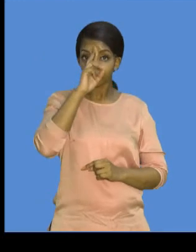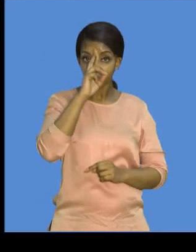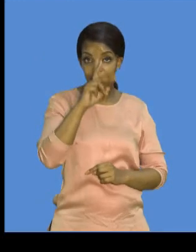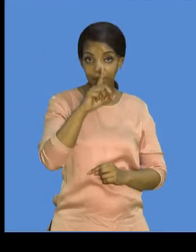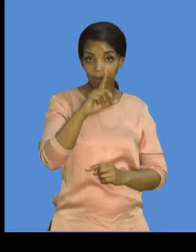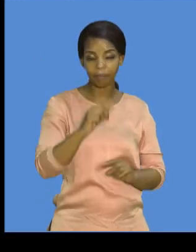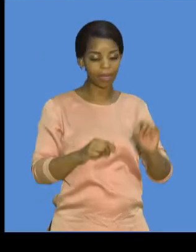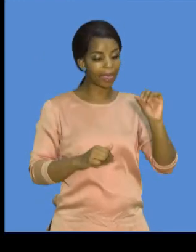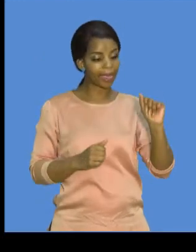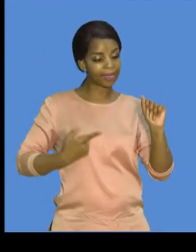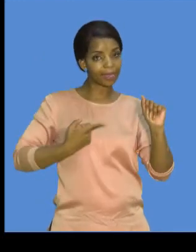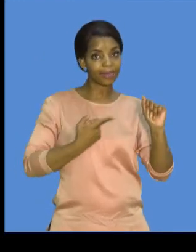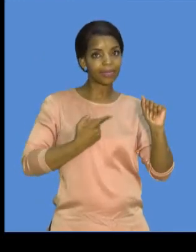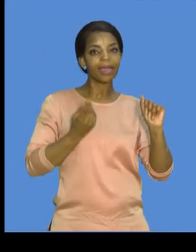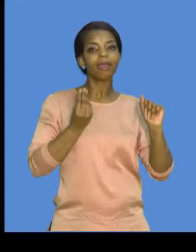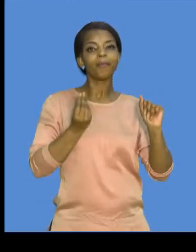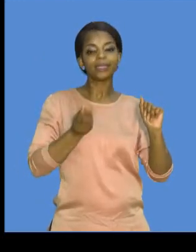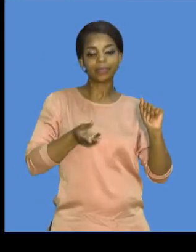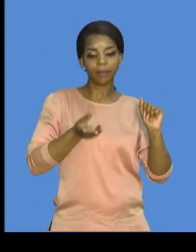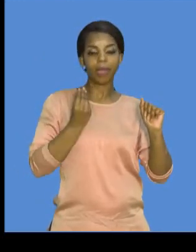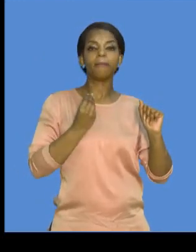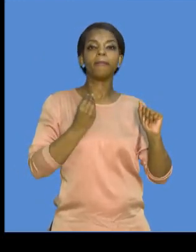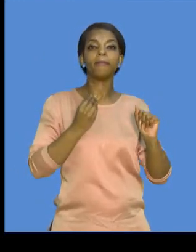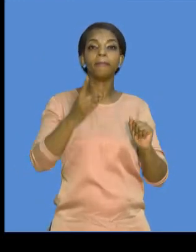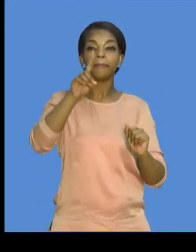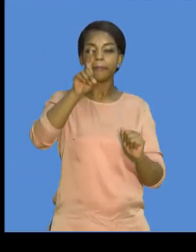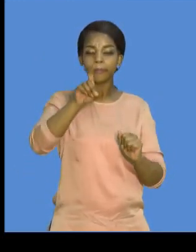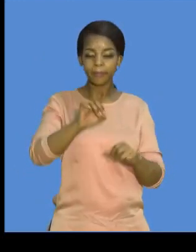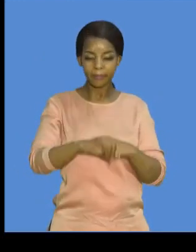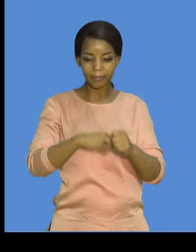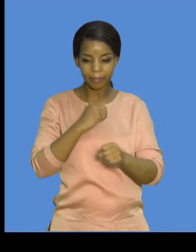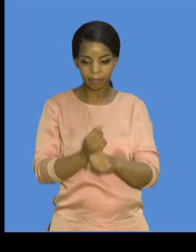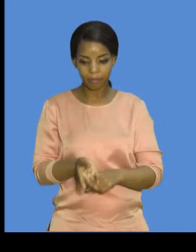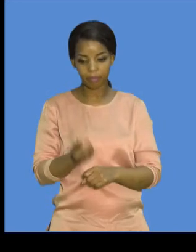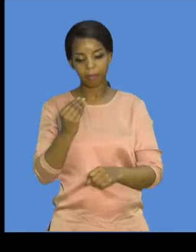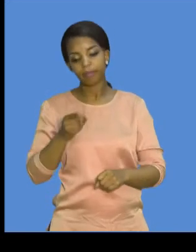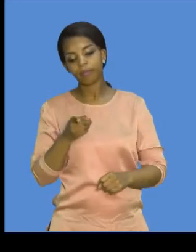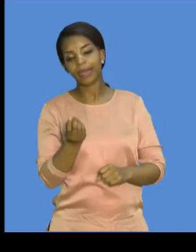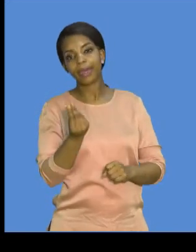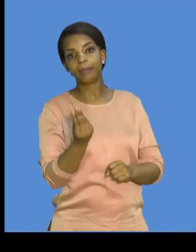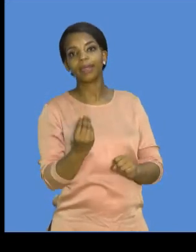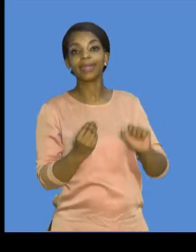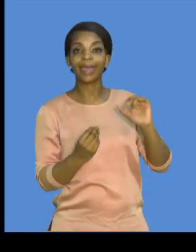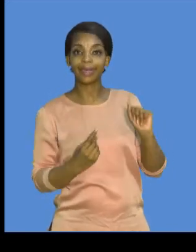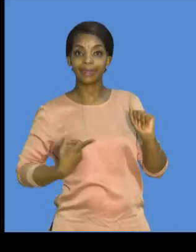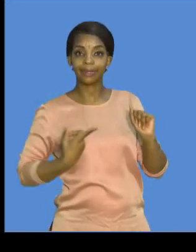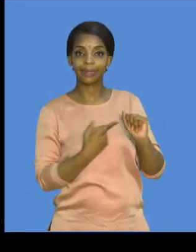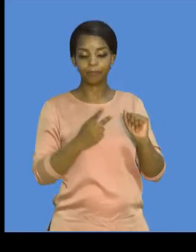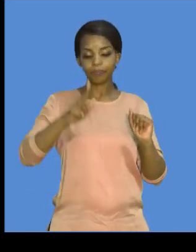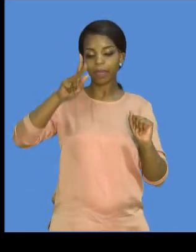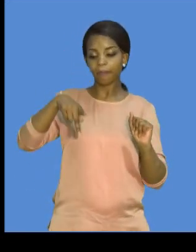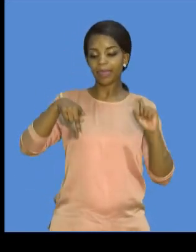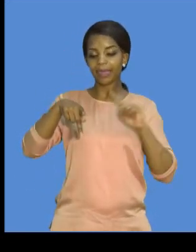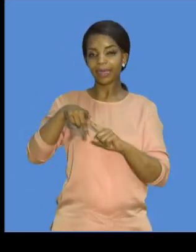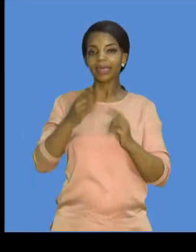the accumulated amount, so what you get after a certain period of time. Our P will be the principal amount,